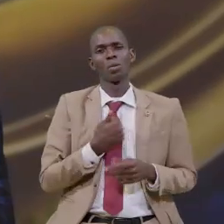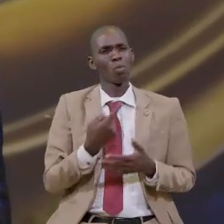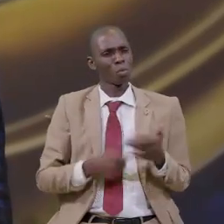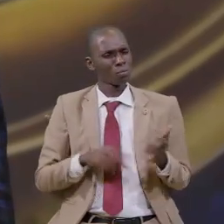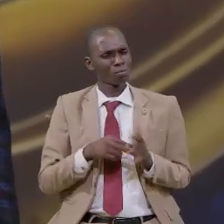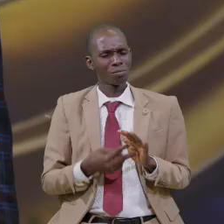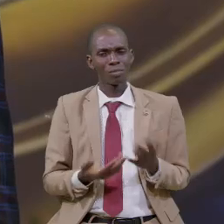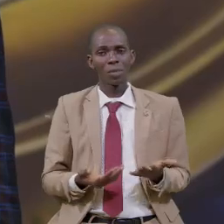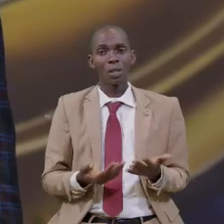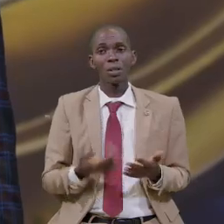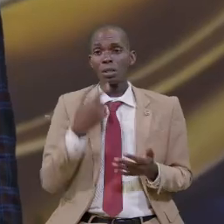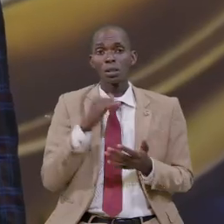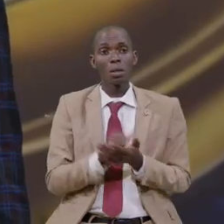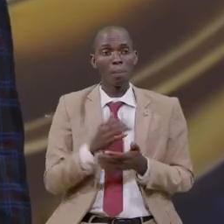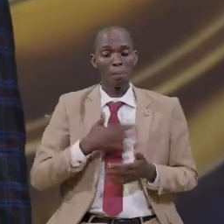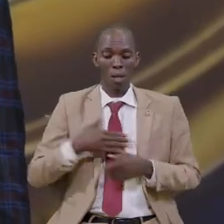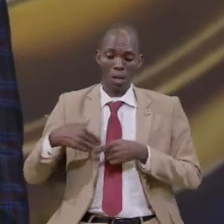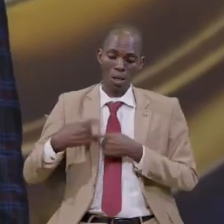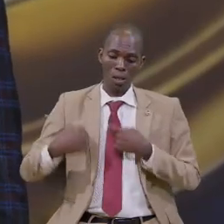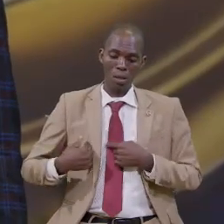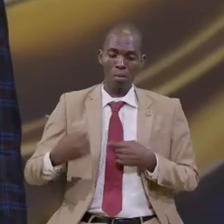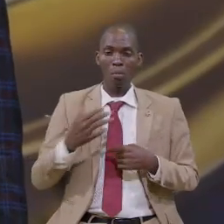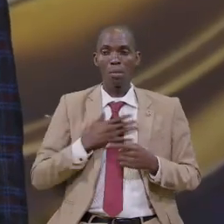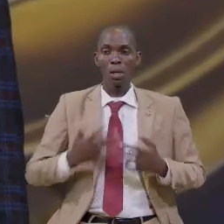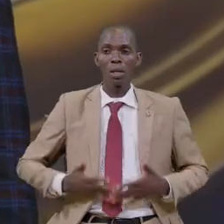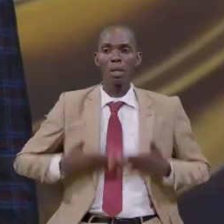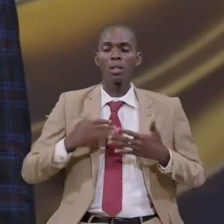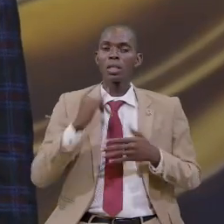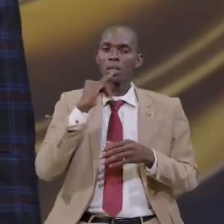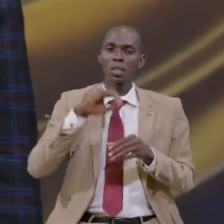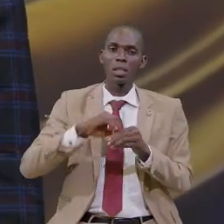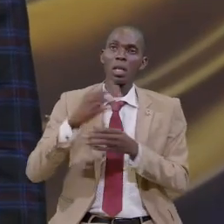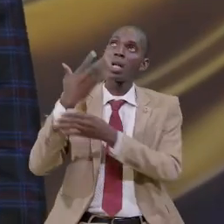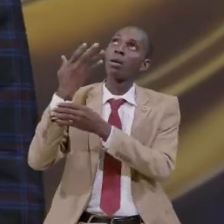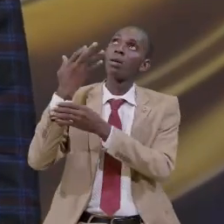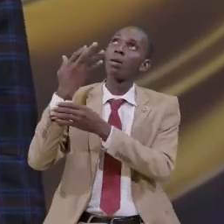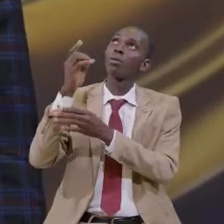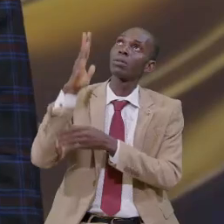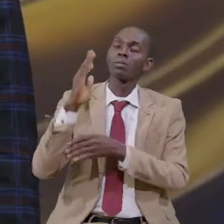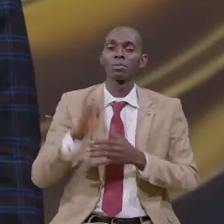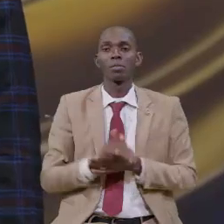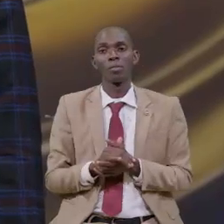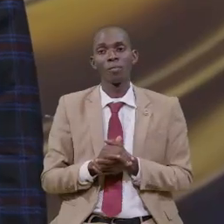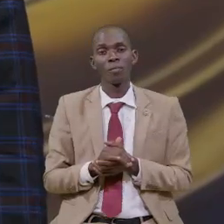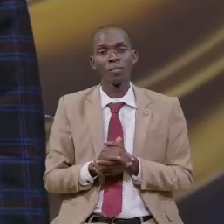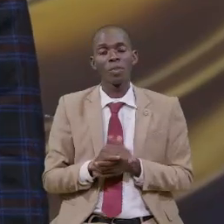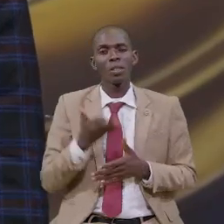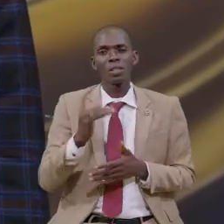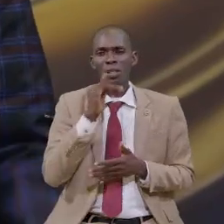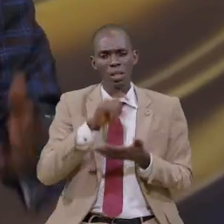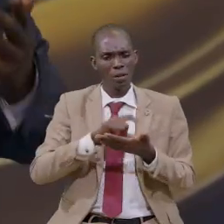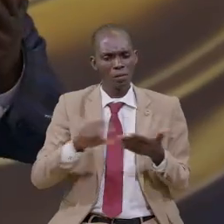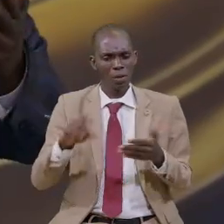my heart, my life is in the hands of God. It is a verse of scripture